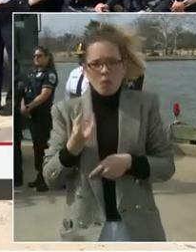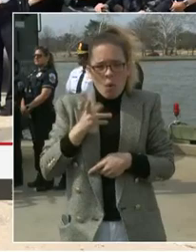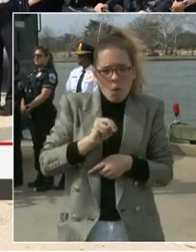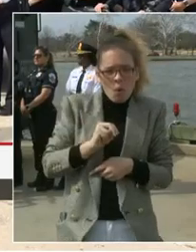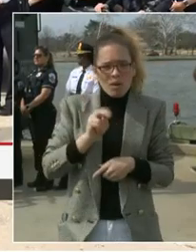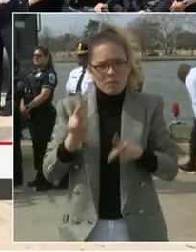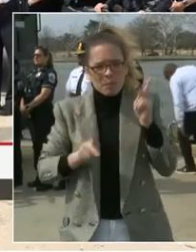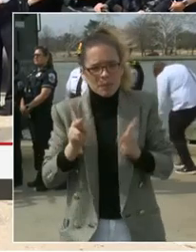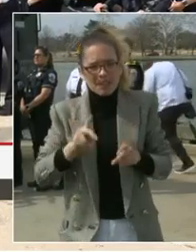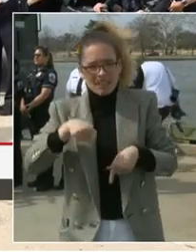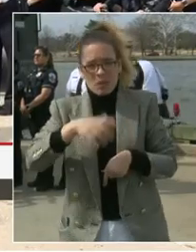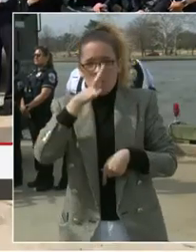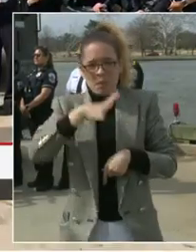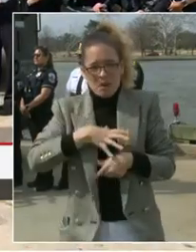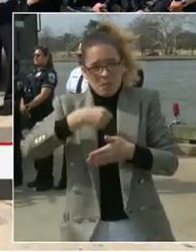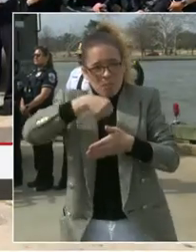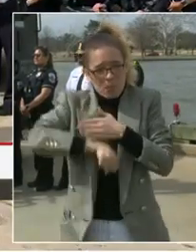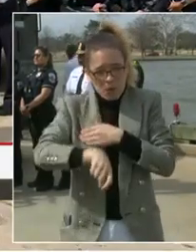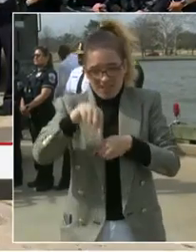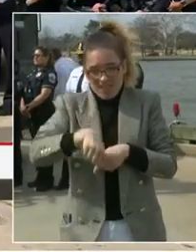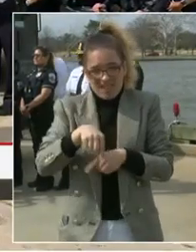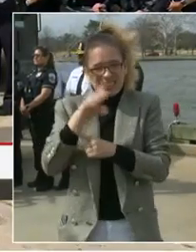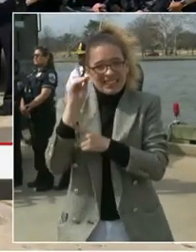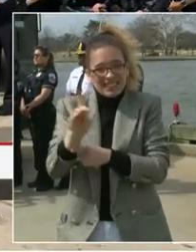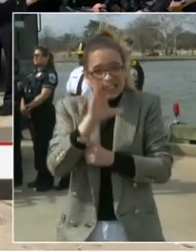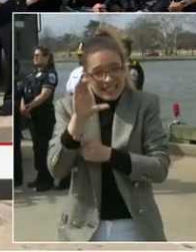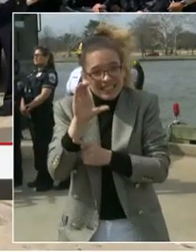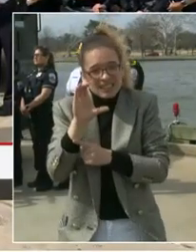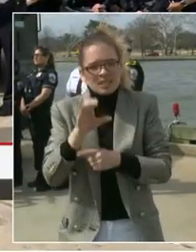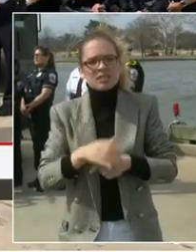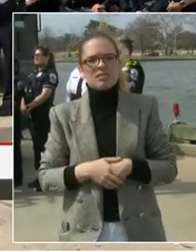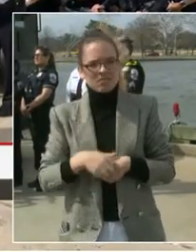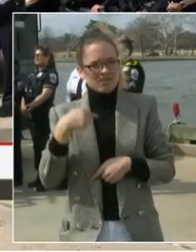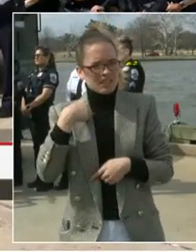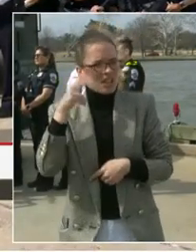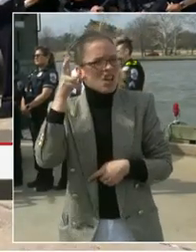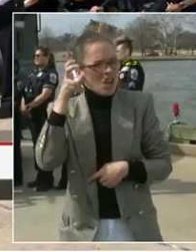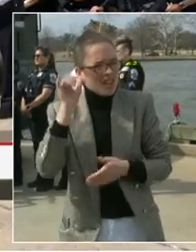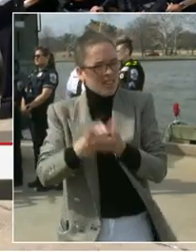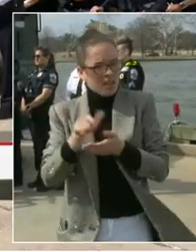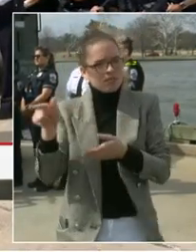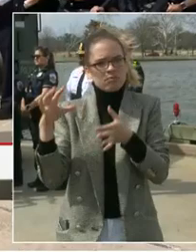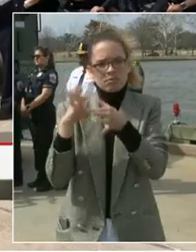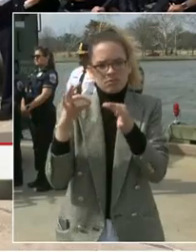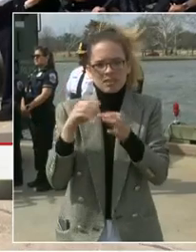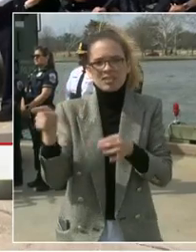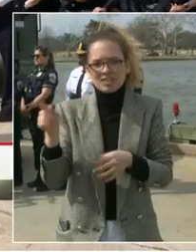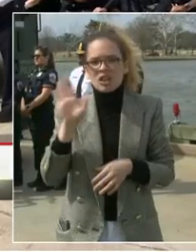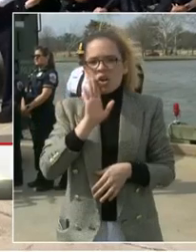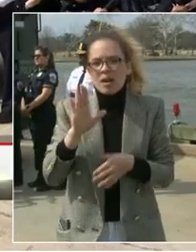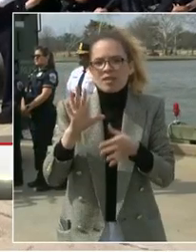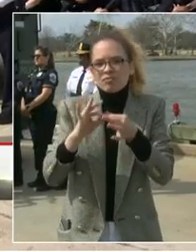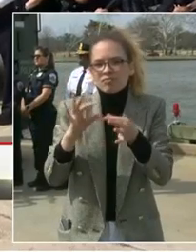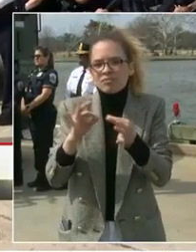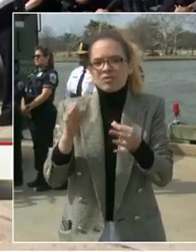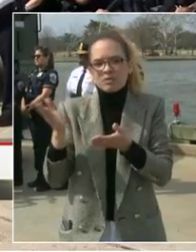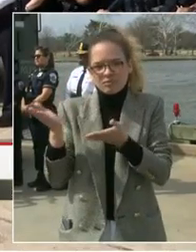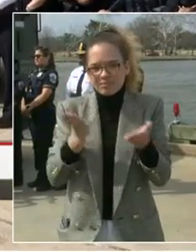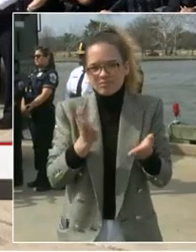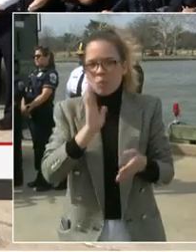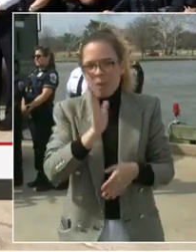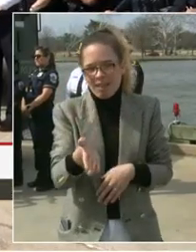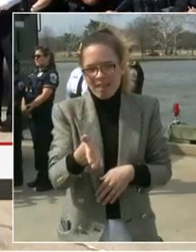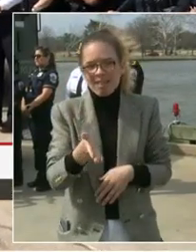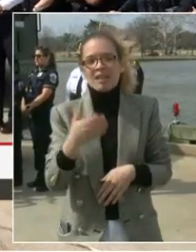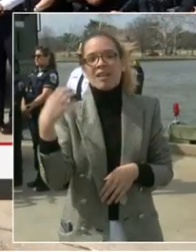our Washingtonians. You heard from Officer Watson, her story. You know Chief Contee's story.